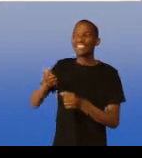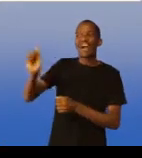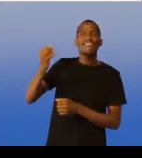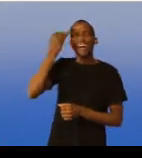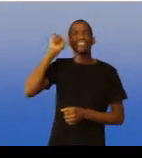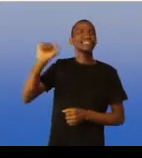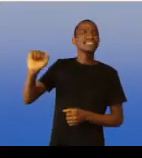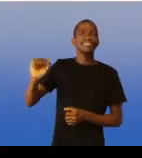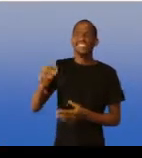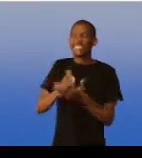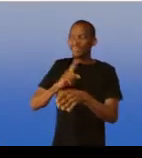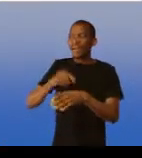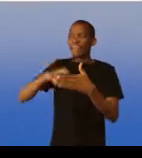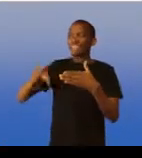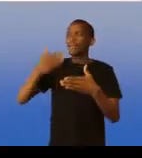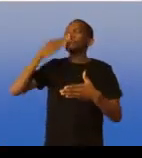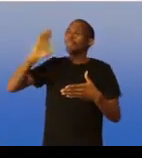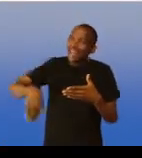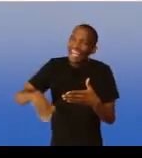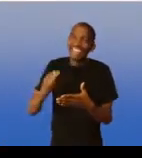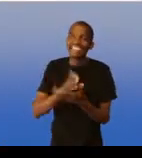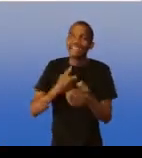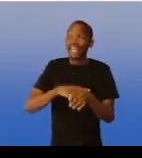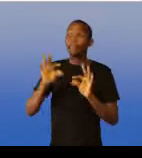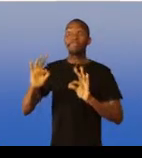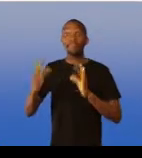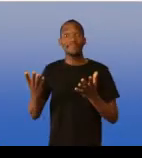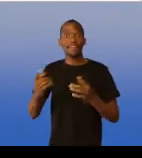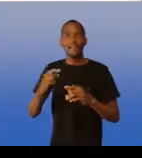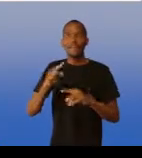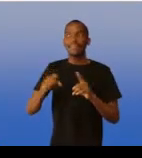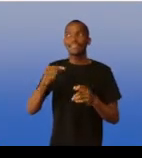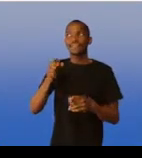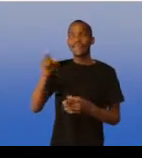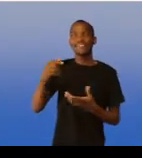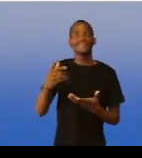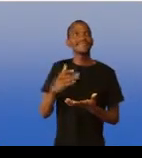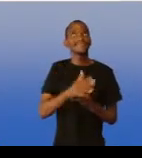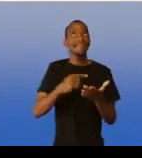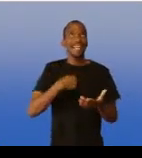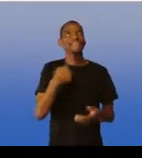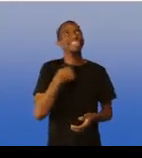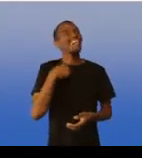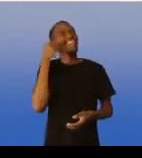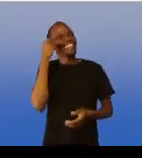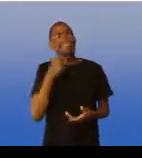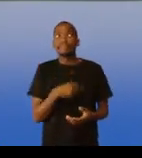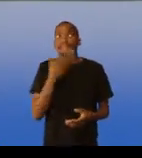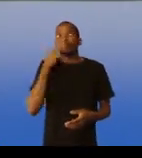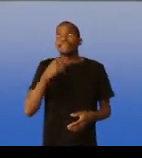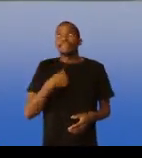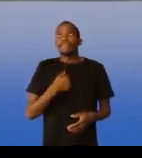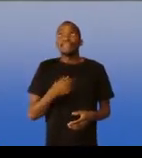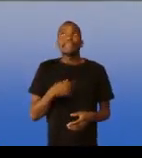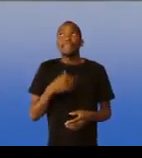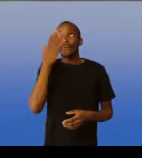it will be so bad. So bad. So bad. That I even regret why I did that. And I'll be the one who will be comforting him. No,